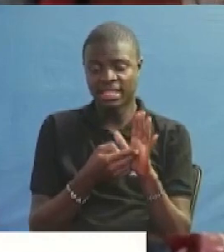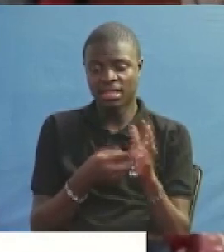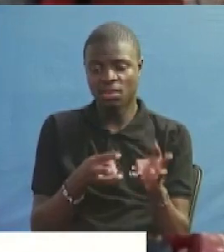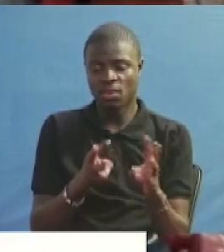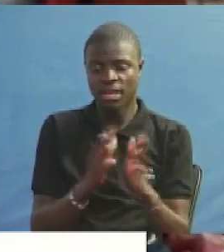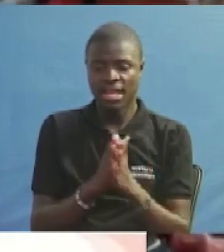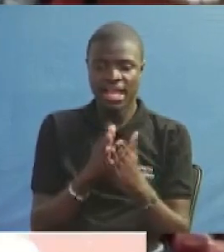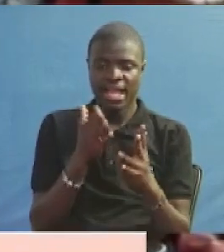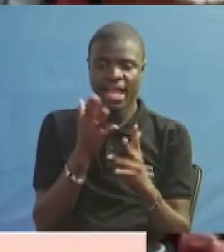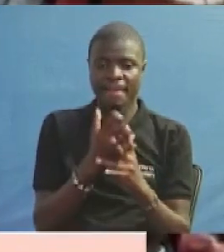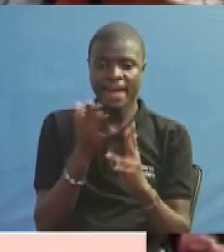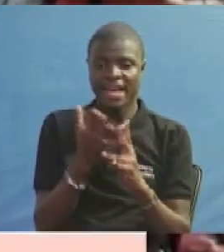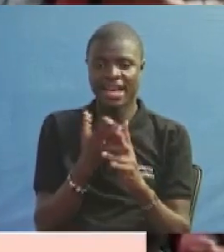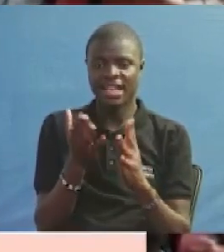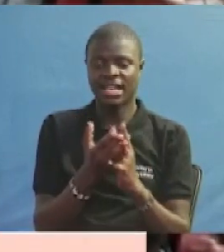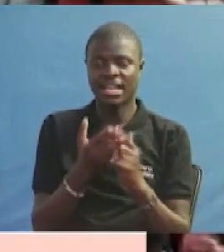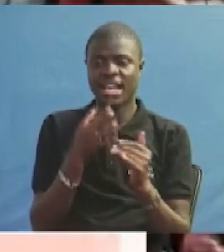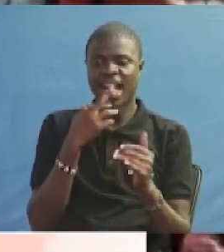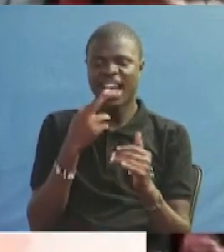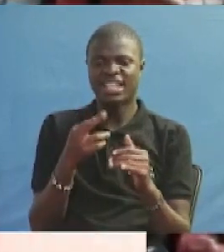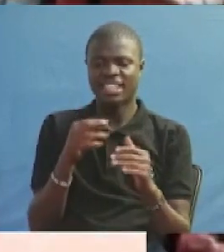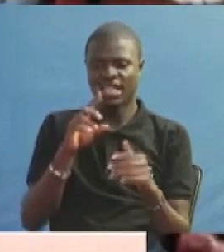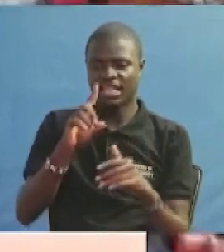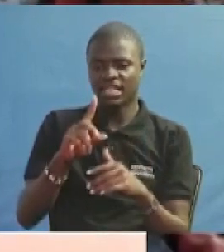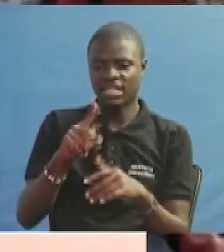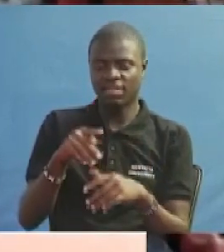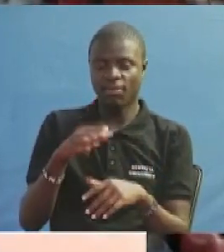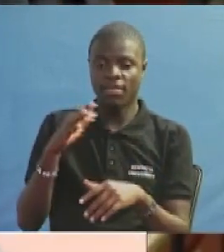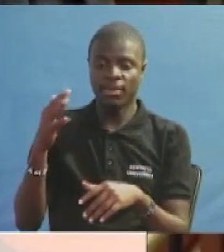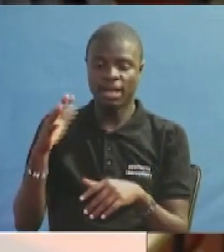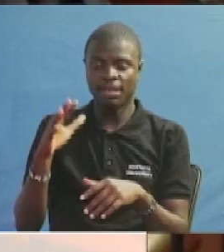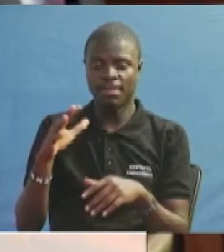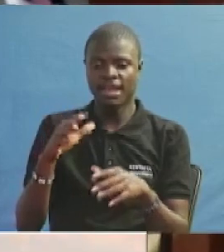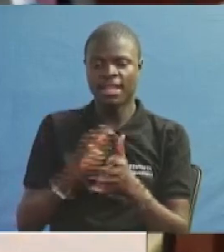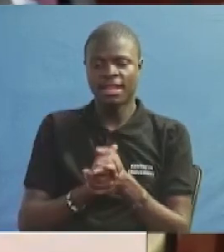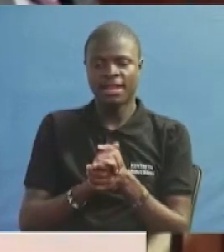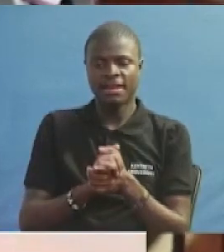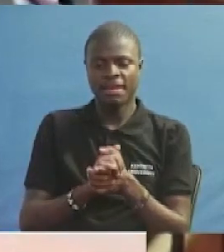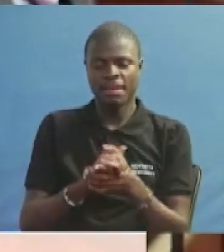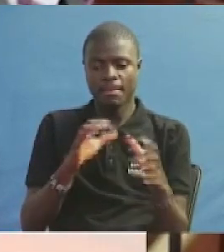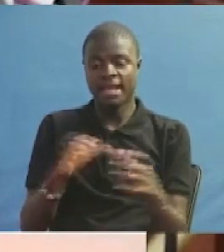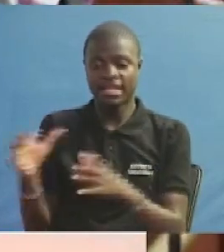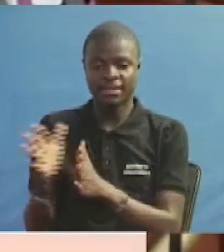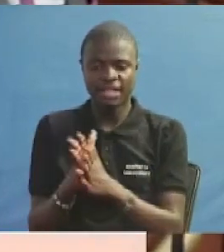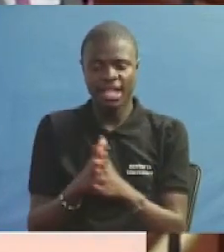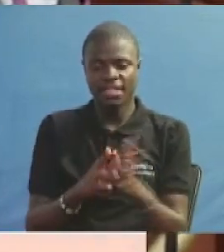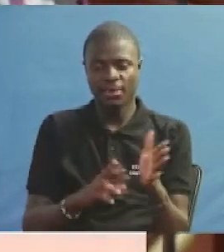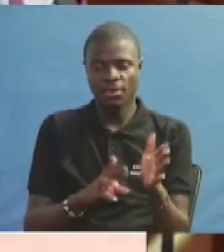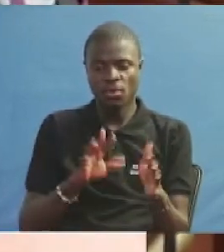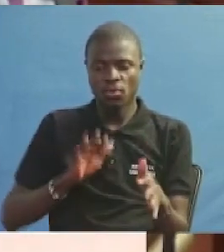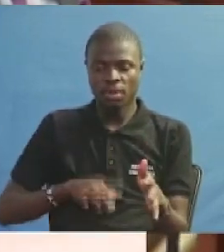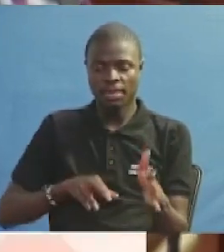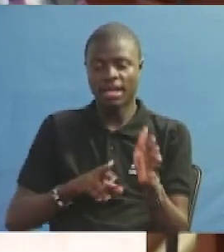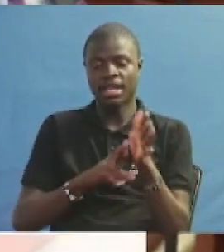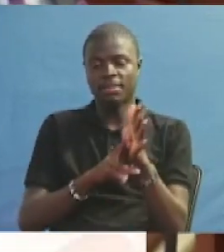mwa waliokaidi amri ya Azimio ni naibu kinara wa Wiper ambaye pia ni mbunge wa Dadaab Farah Maalim, mwakilishi wa wanawake Kisii